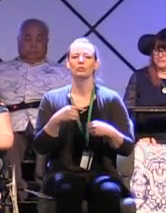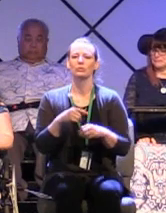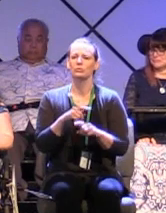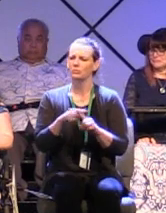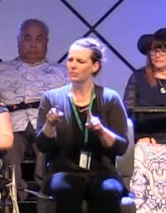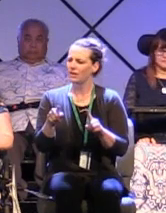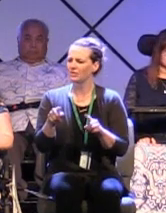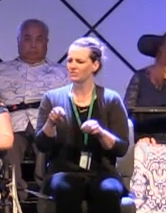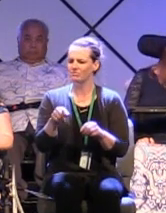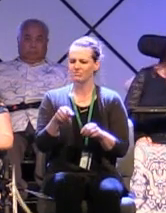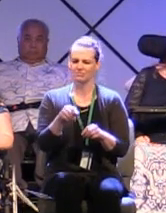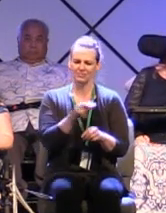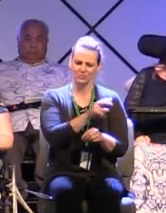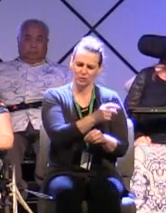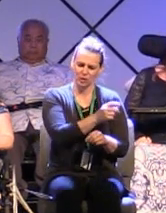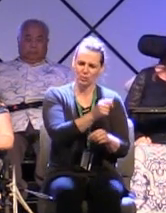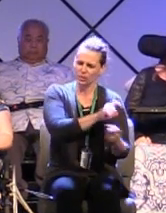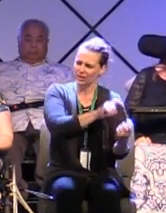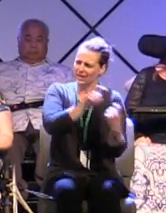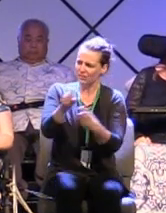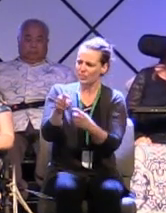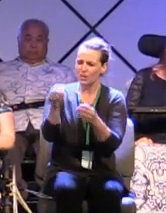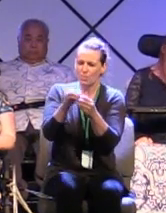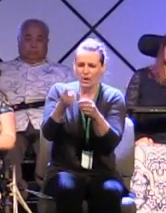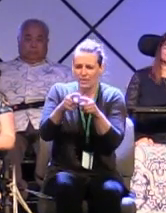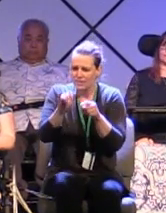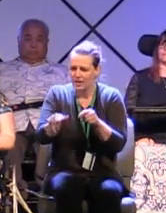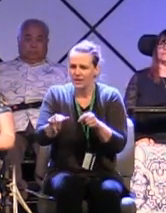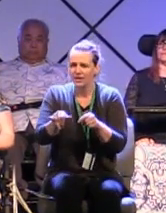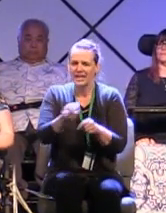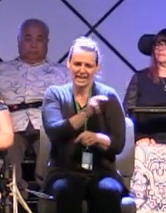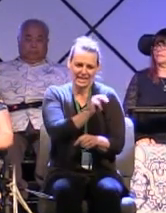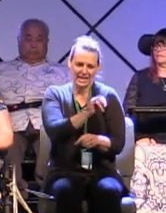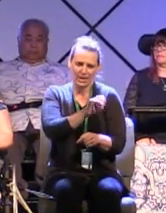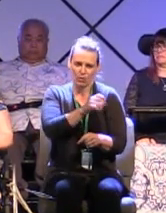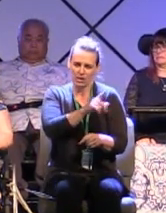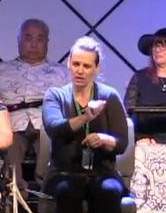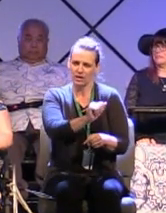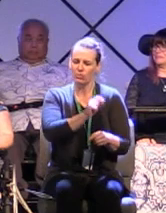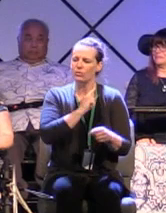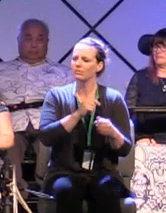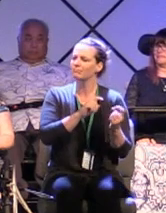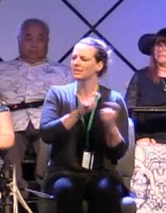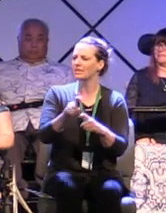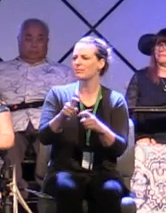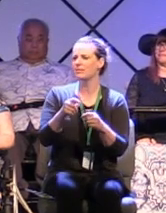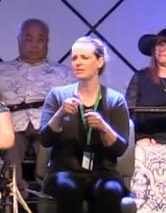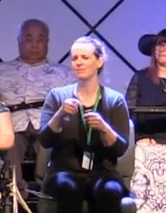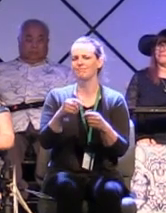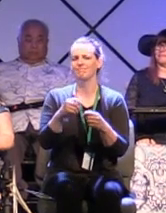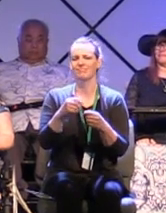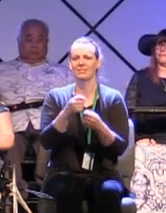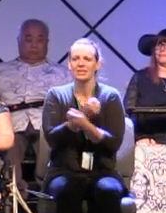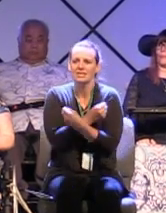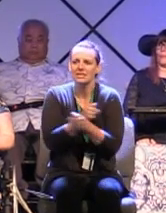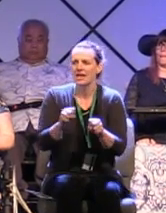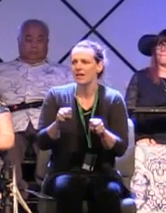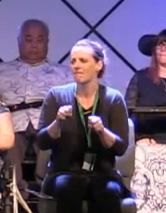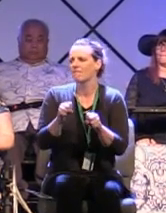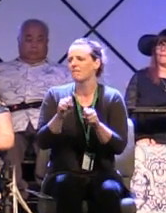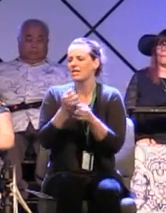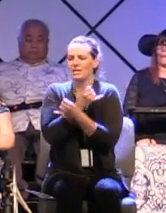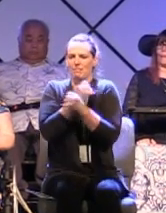is going to give me so much more than that. Nicola will give me a sense of security and independence that I've never felt